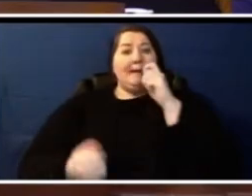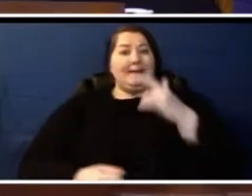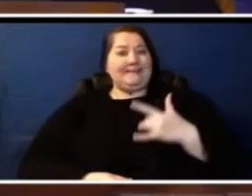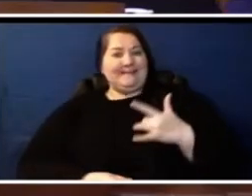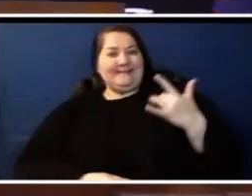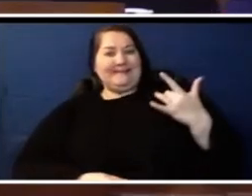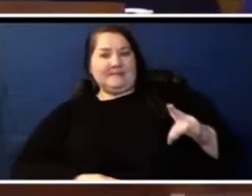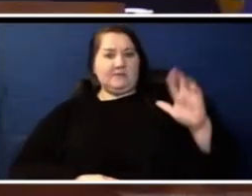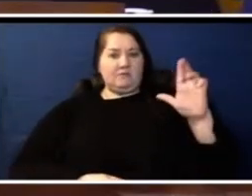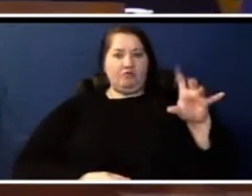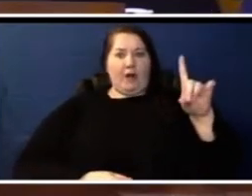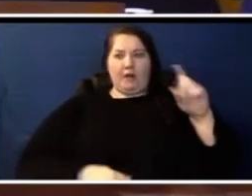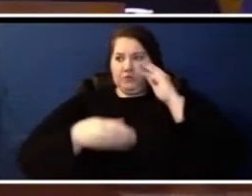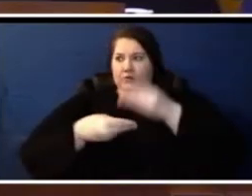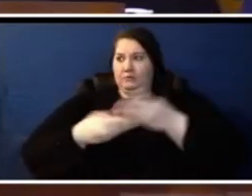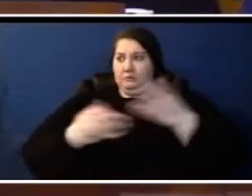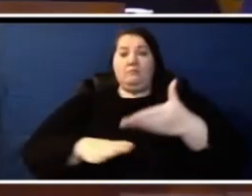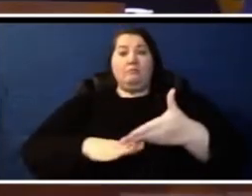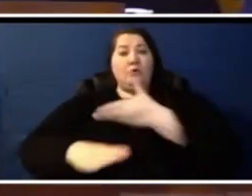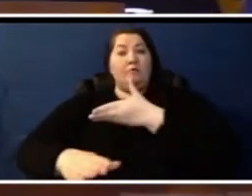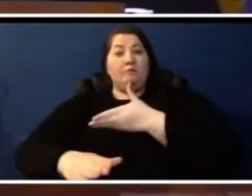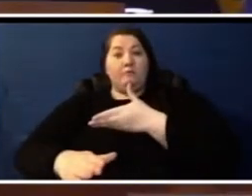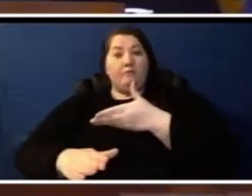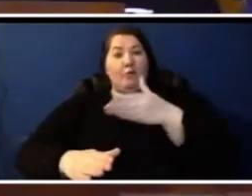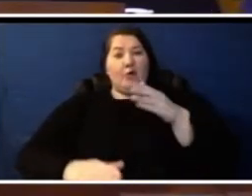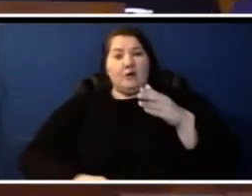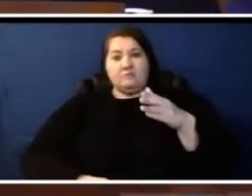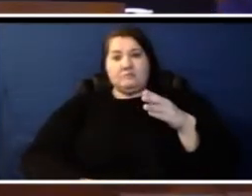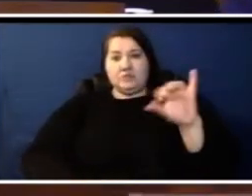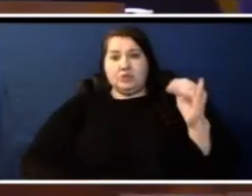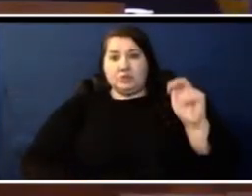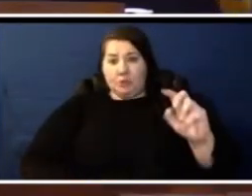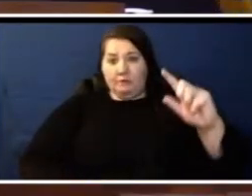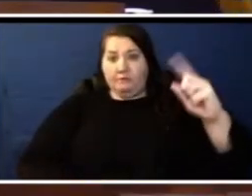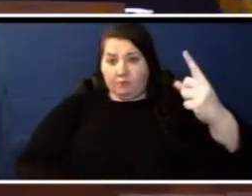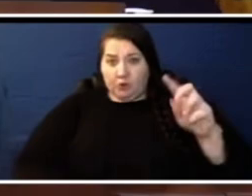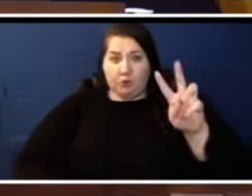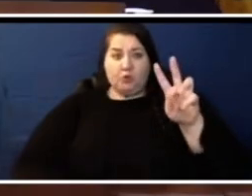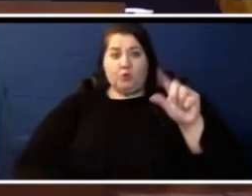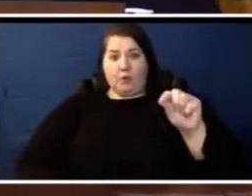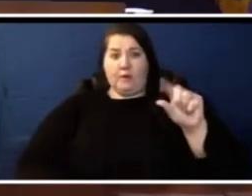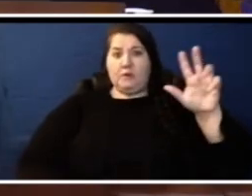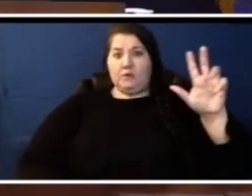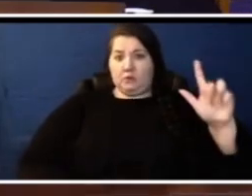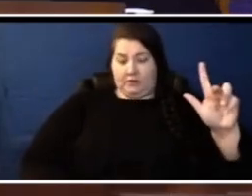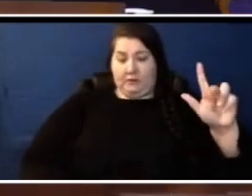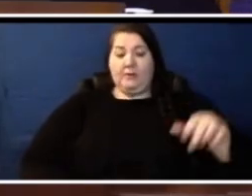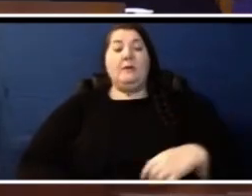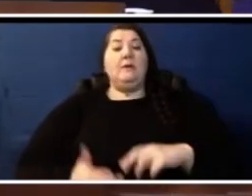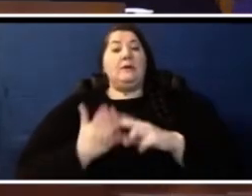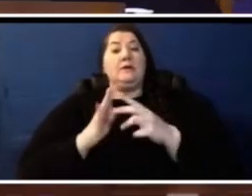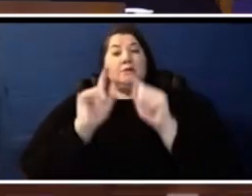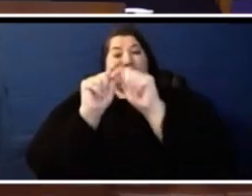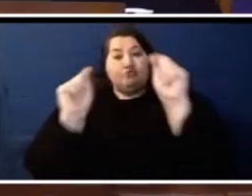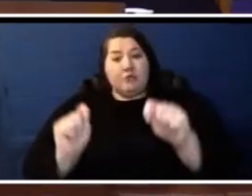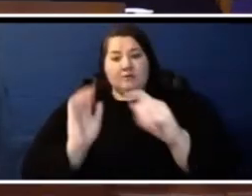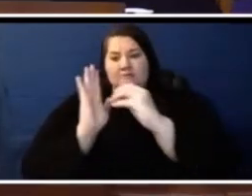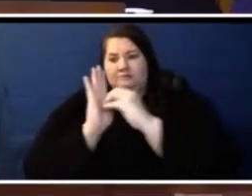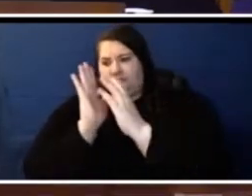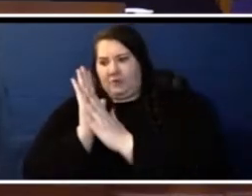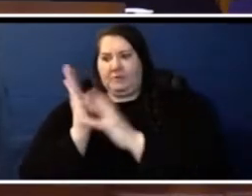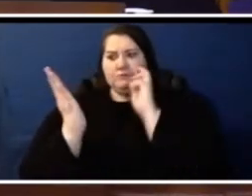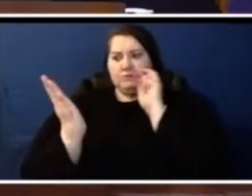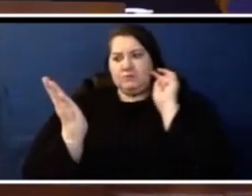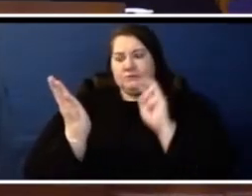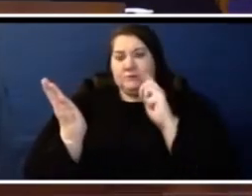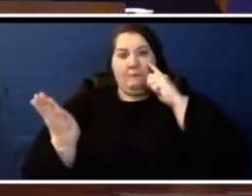before the end of the year. These transcripts and documents will allow the American people to see for themselves the body